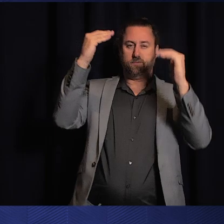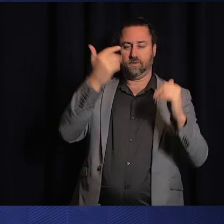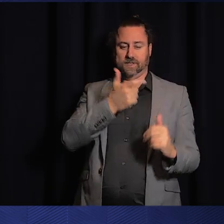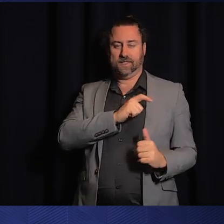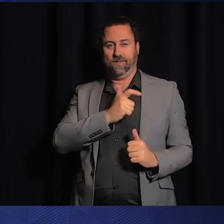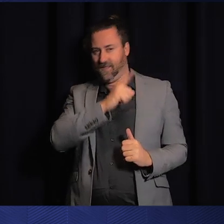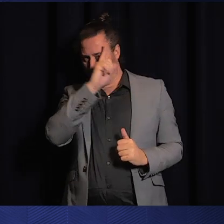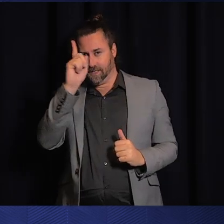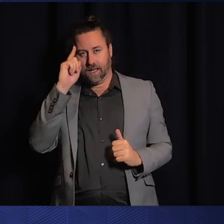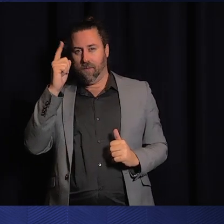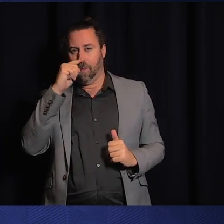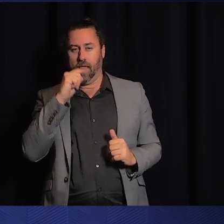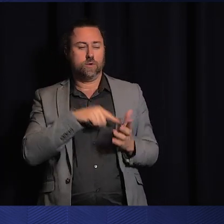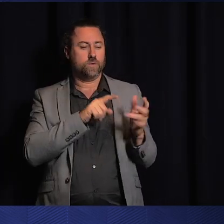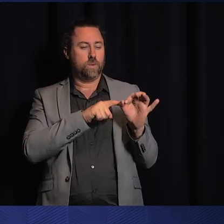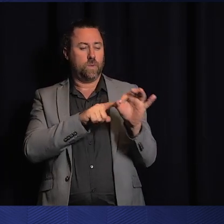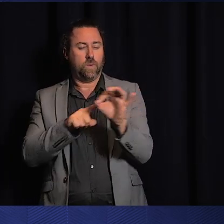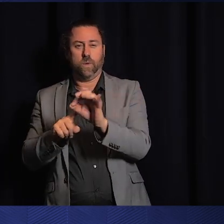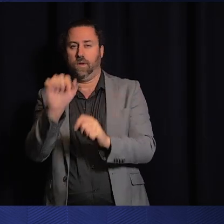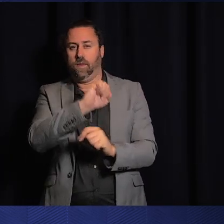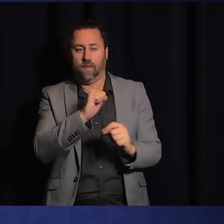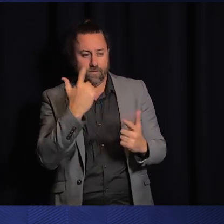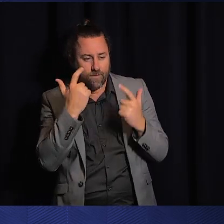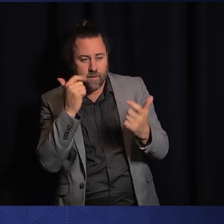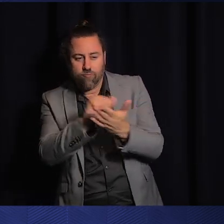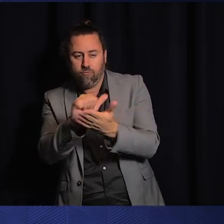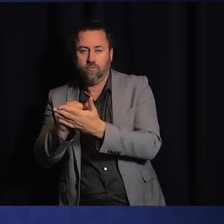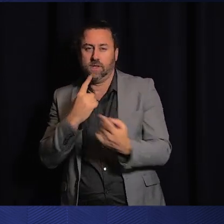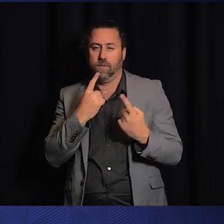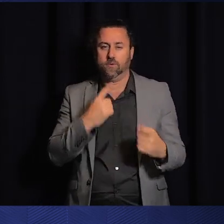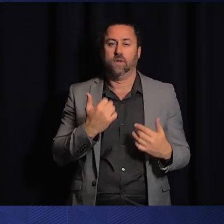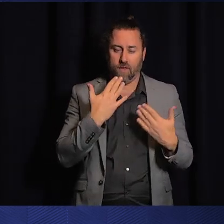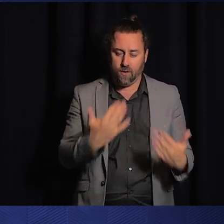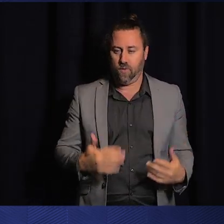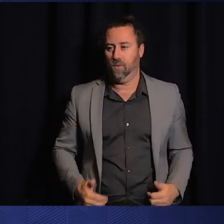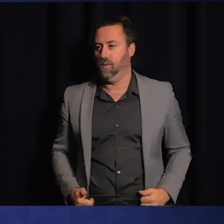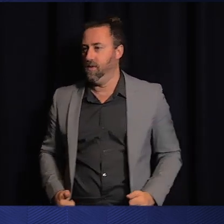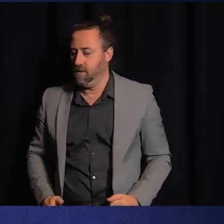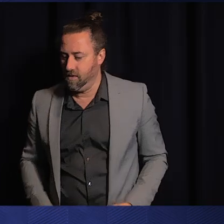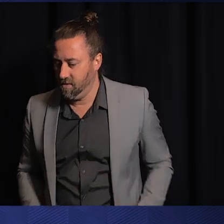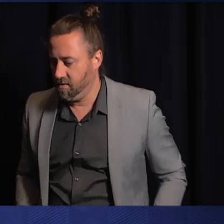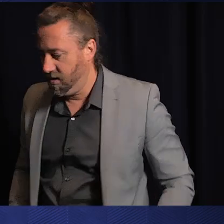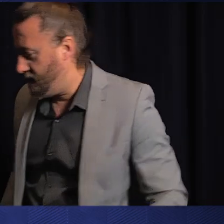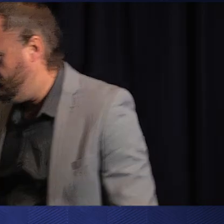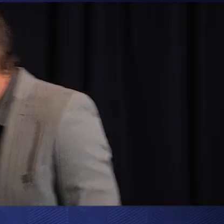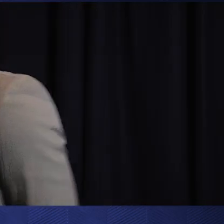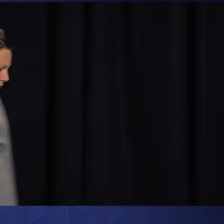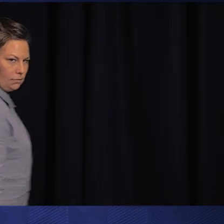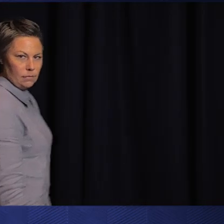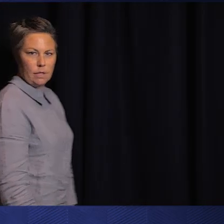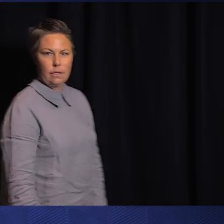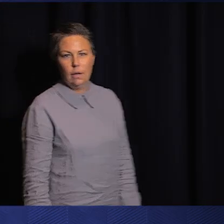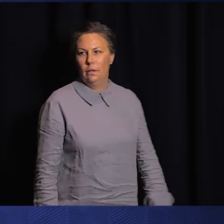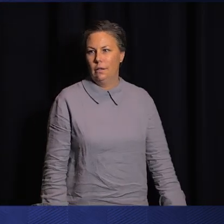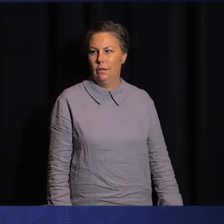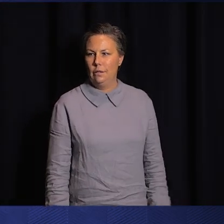you have all those other human rights that are implicated. So I'll stop there. Thank you very much. Thank you. Tasneem and then Eslene.